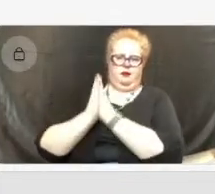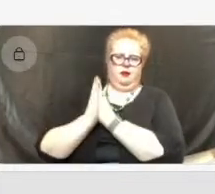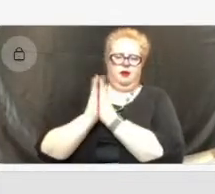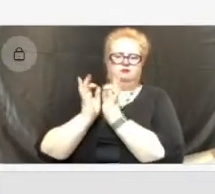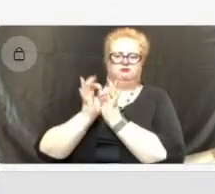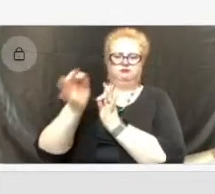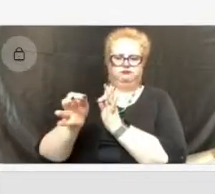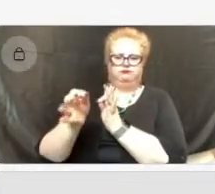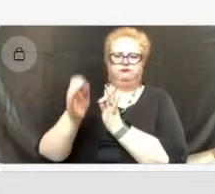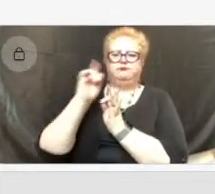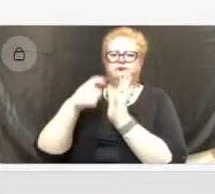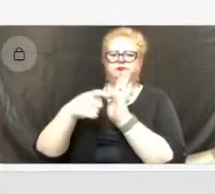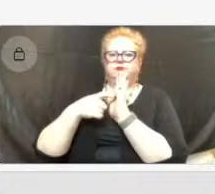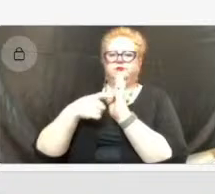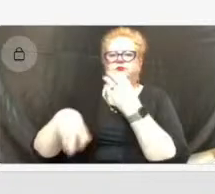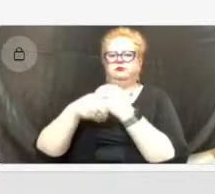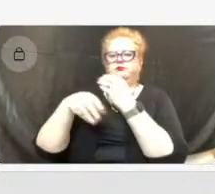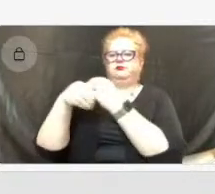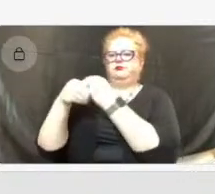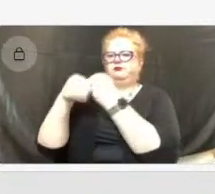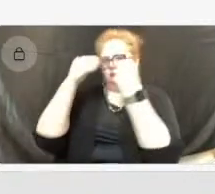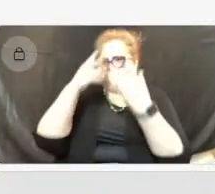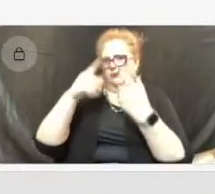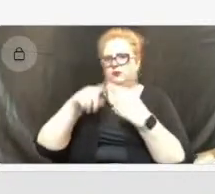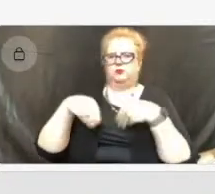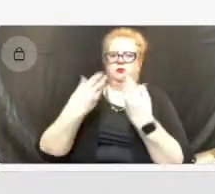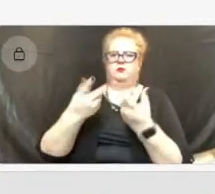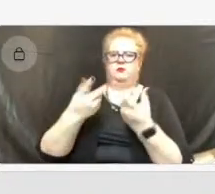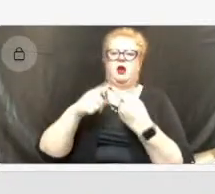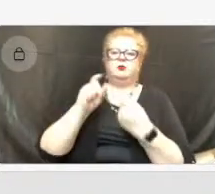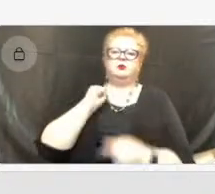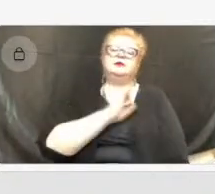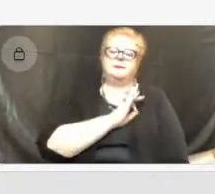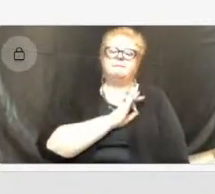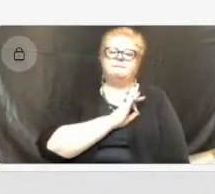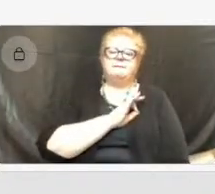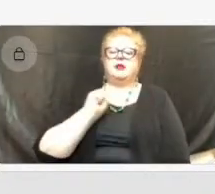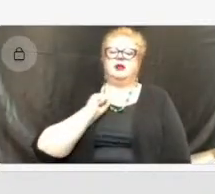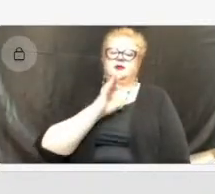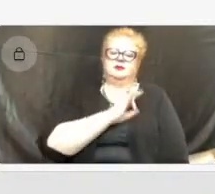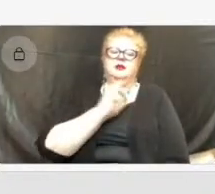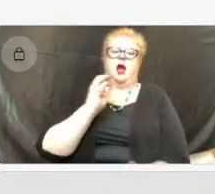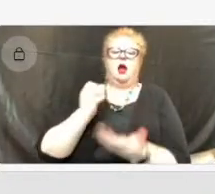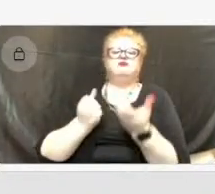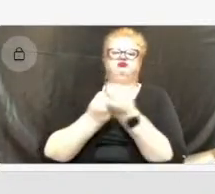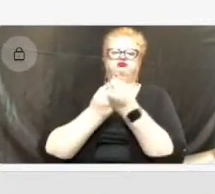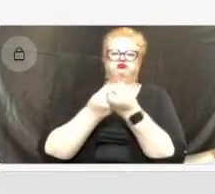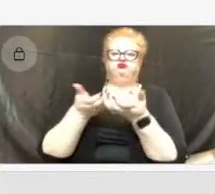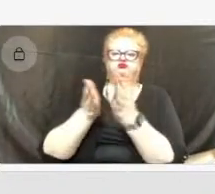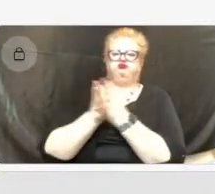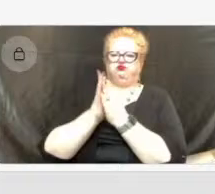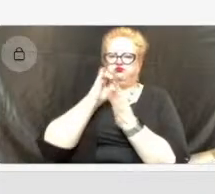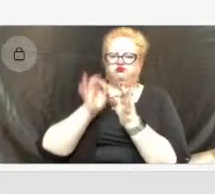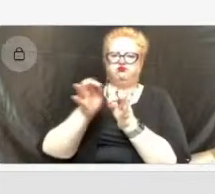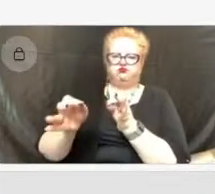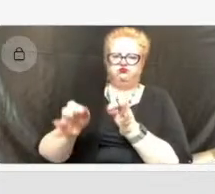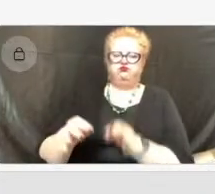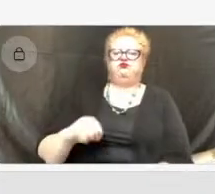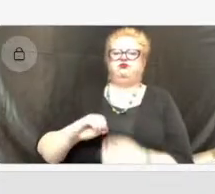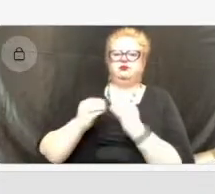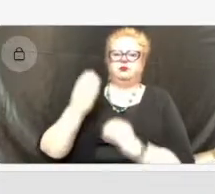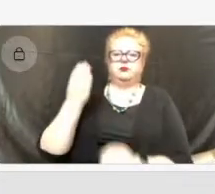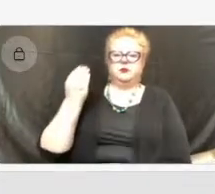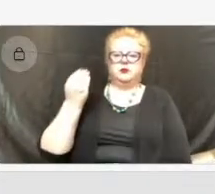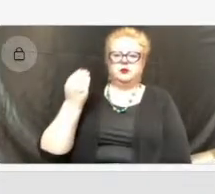so the additional required information can be provided to staff. Staff supports the deferral request. Item 14,